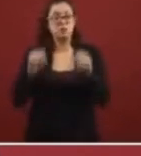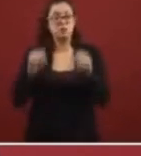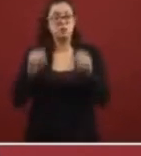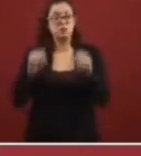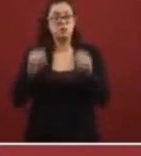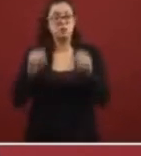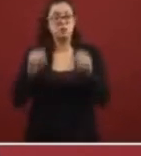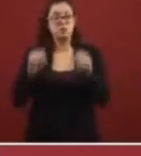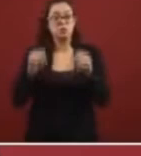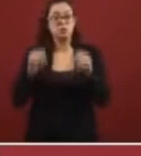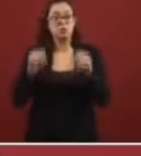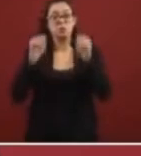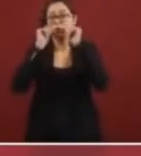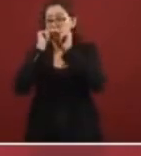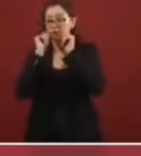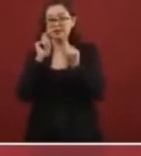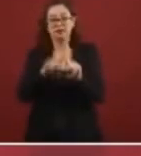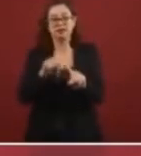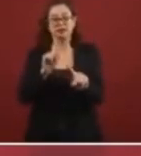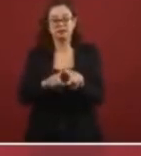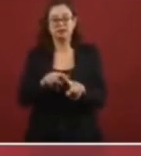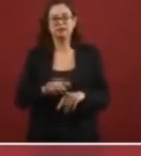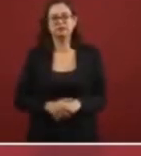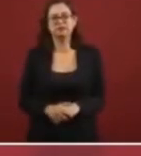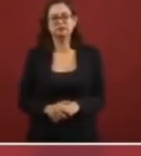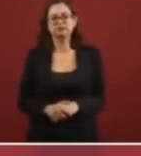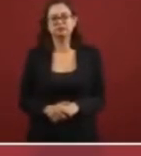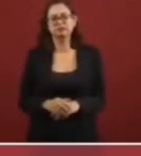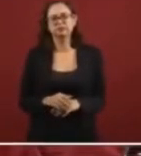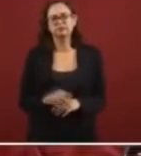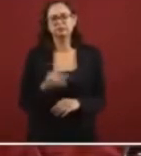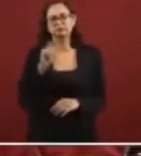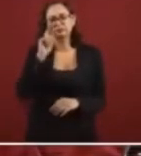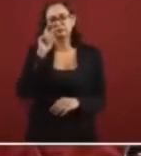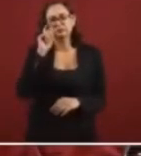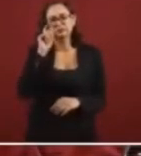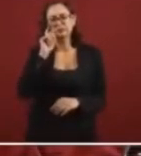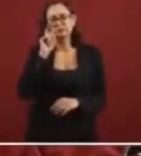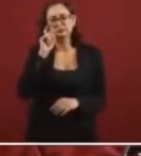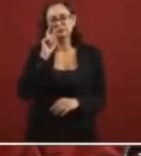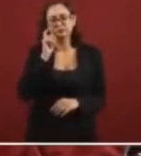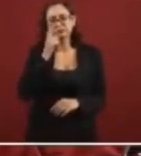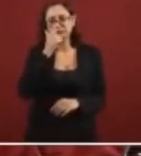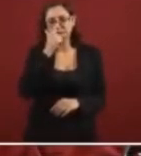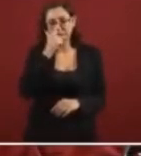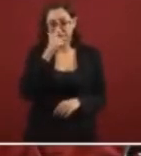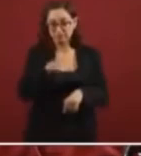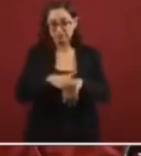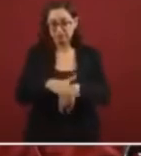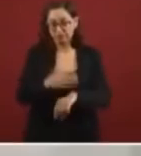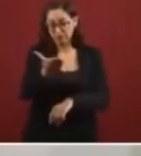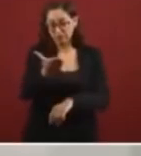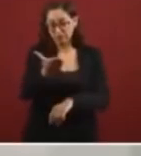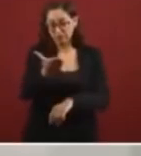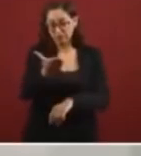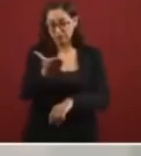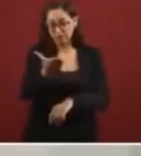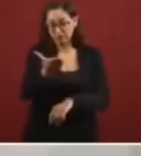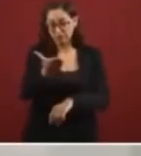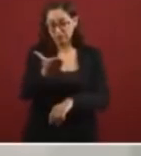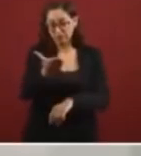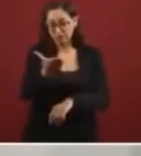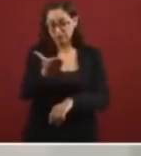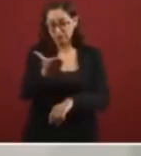It doesn't matter who it is. Justamente en esa parte, como una bandera muy importante de su gobierno, es el combate a la corrupción.